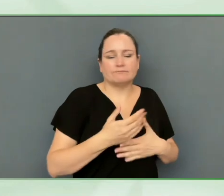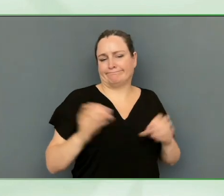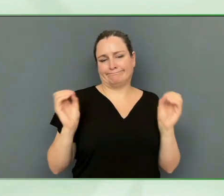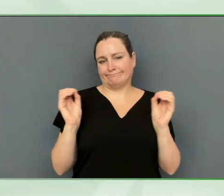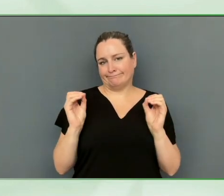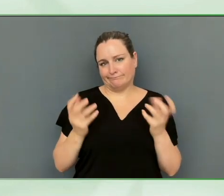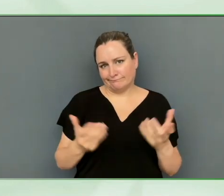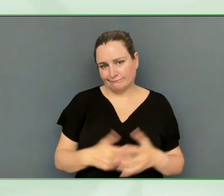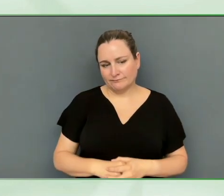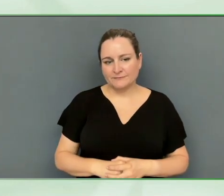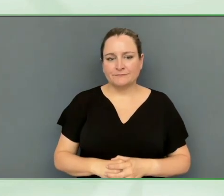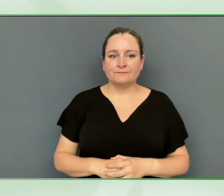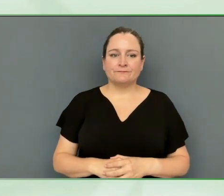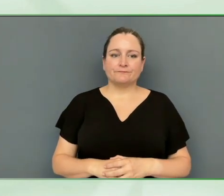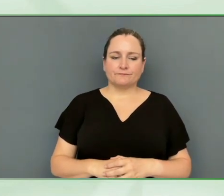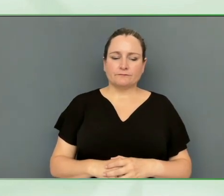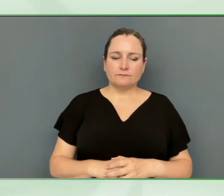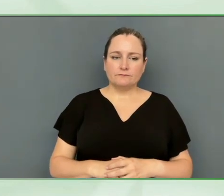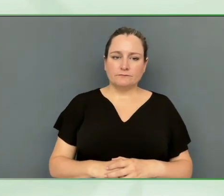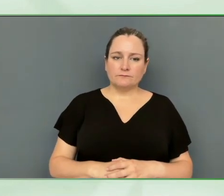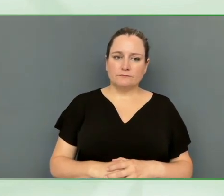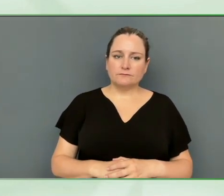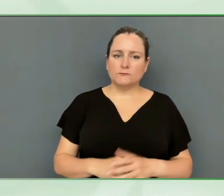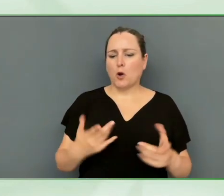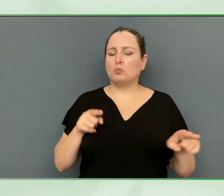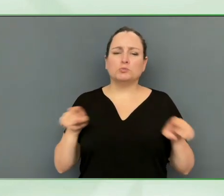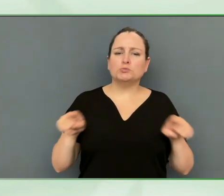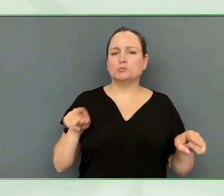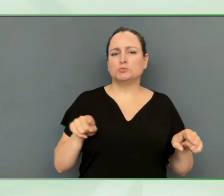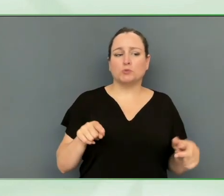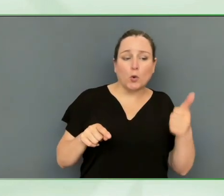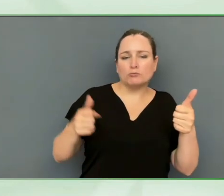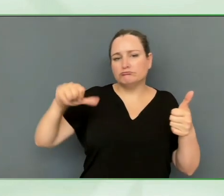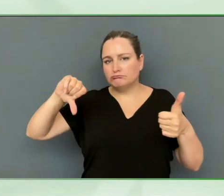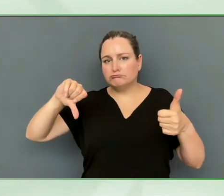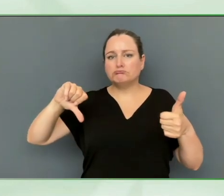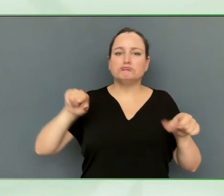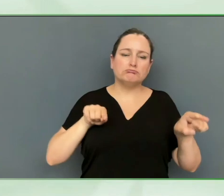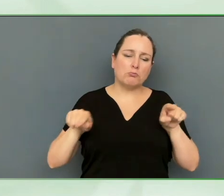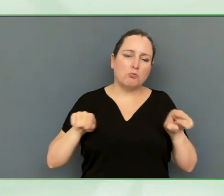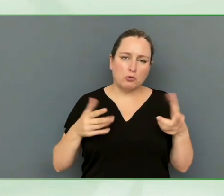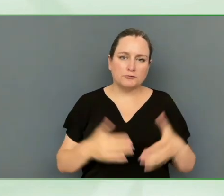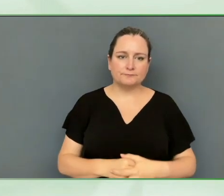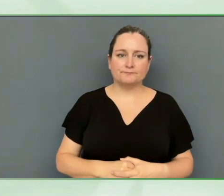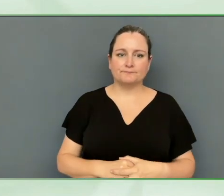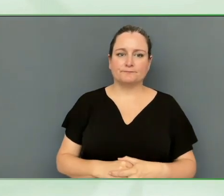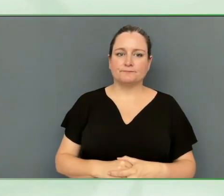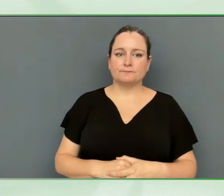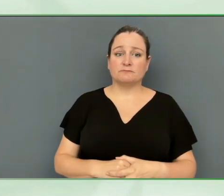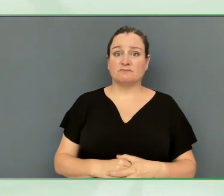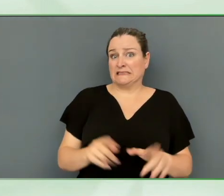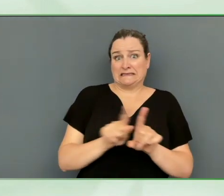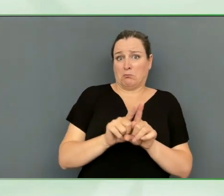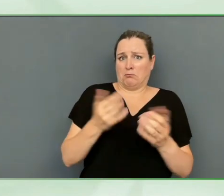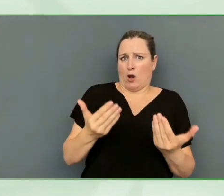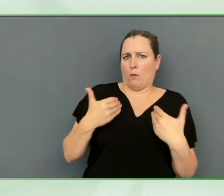intrigued, how would you say, when you look from the perspective of the United States, how are things going there? Yeah, so in